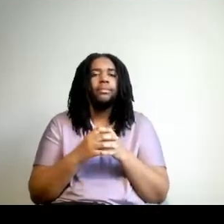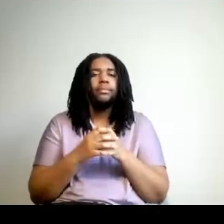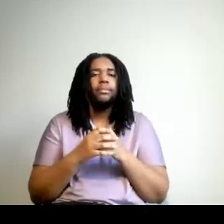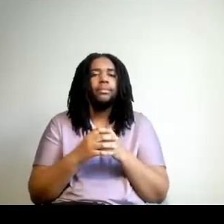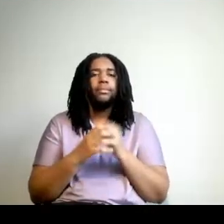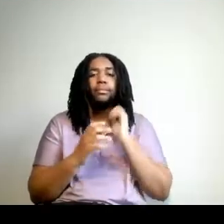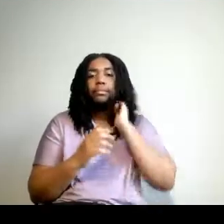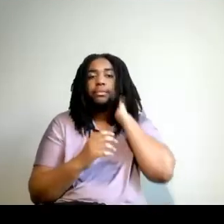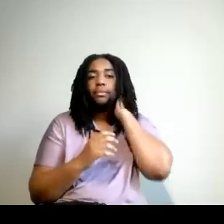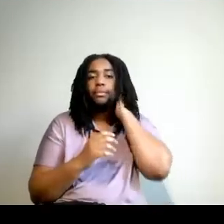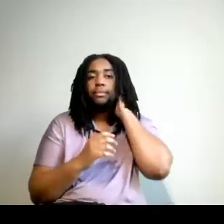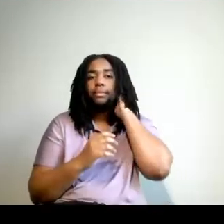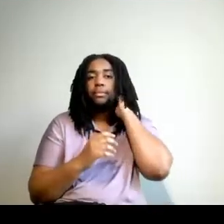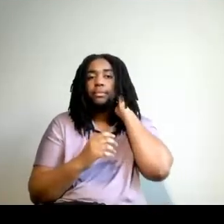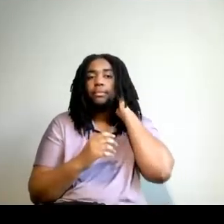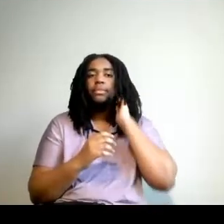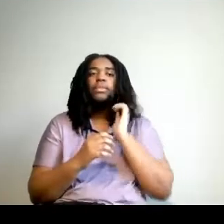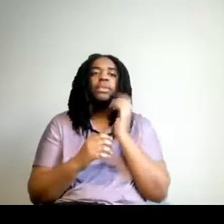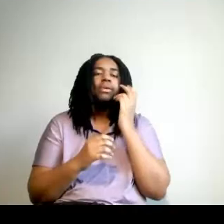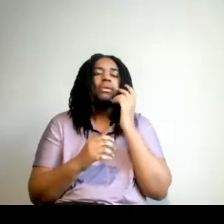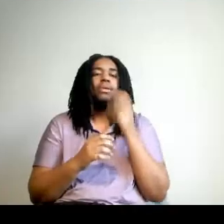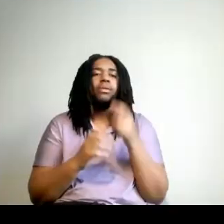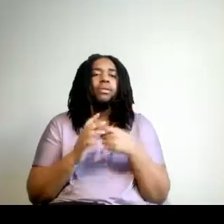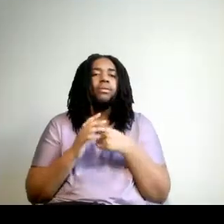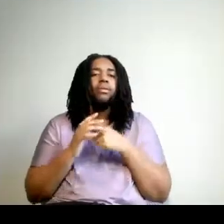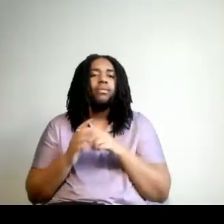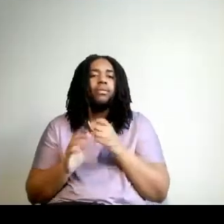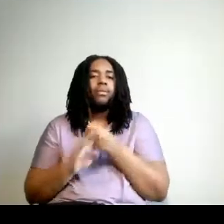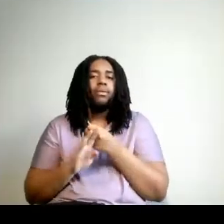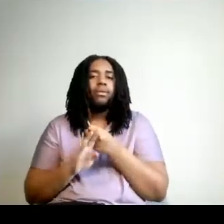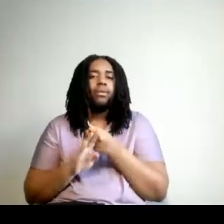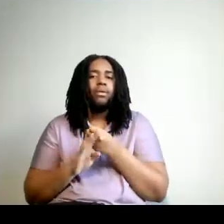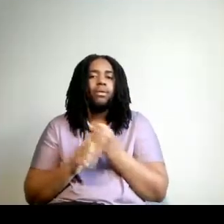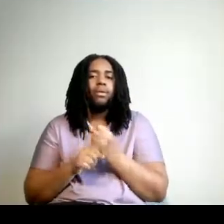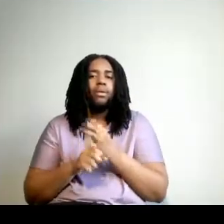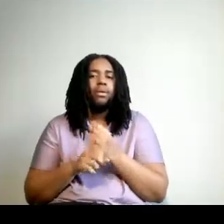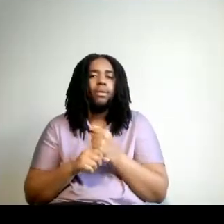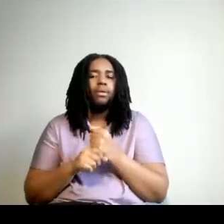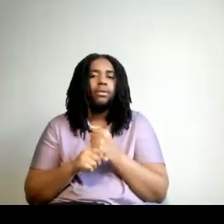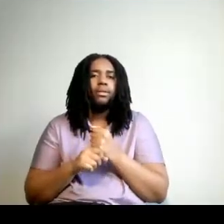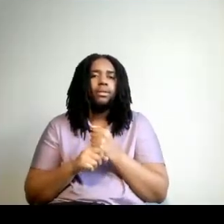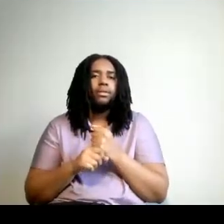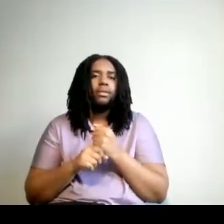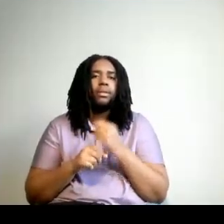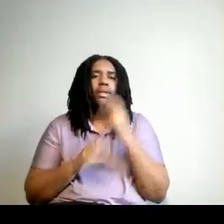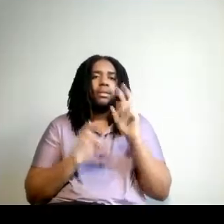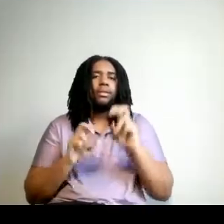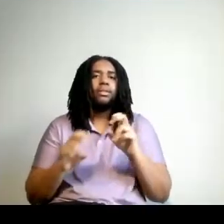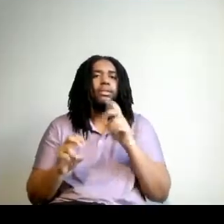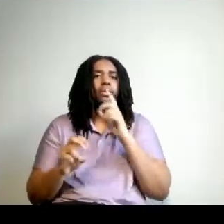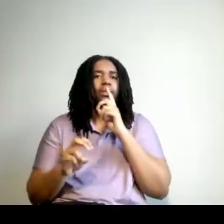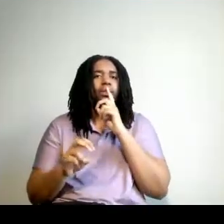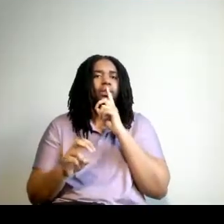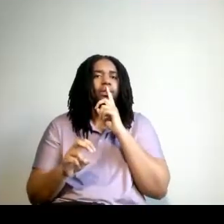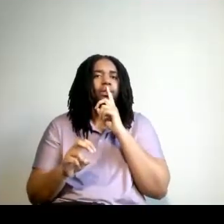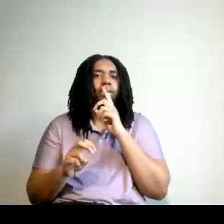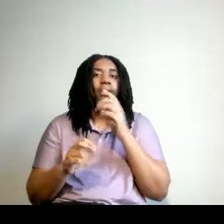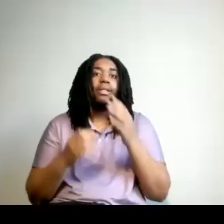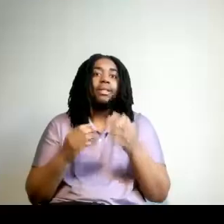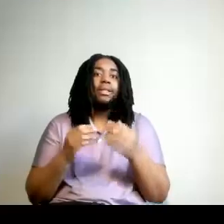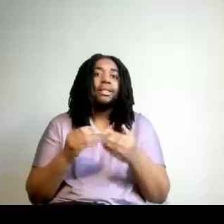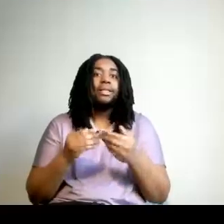root cause analysis from our team, you see that it's crystal clear. That's a joke. It's obviously a very